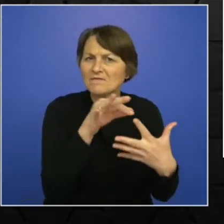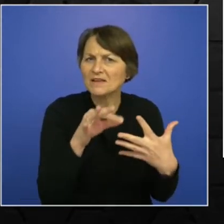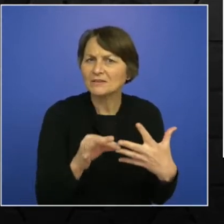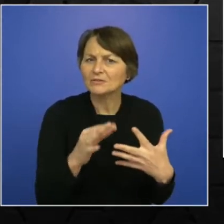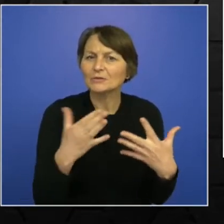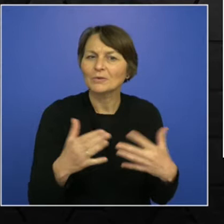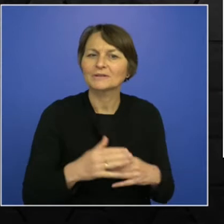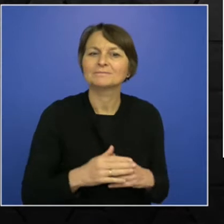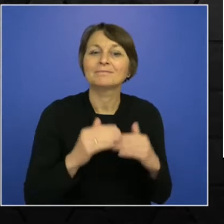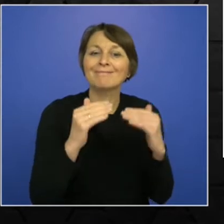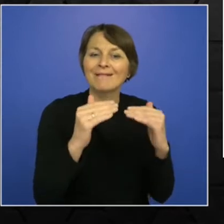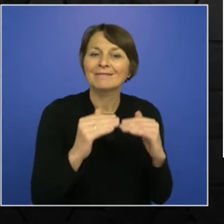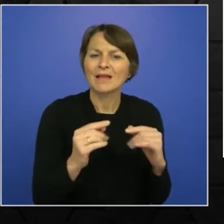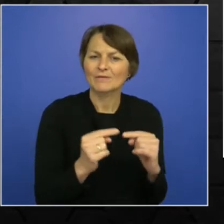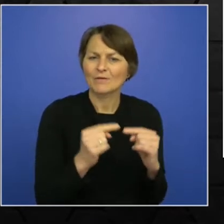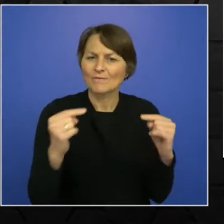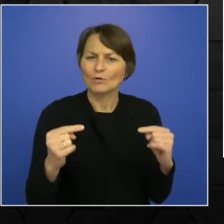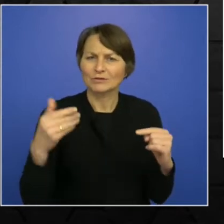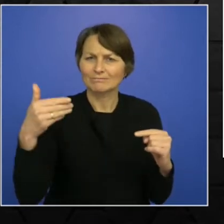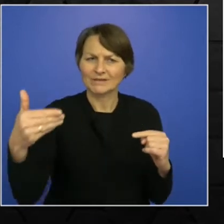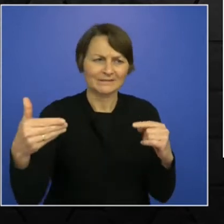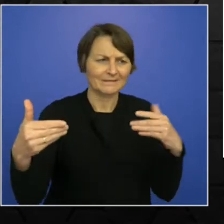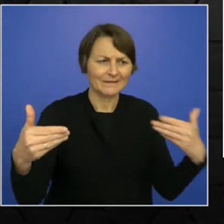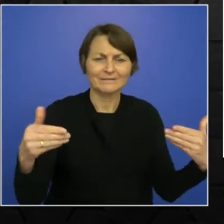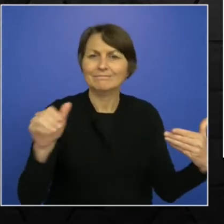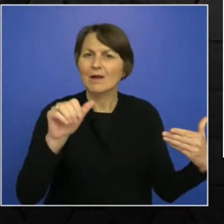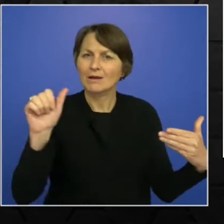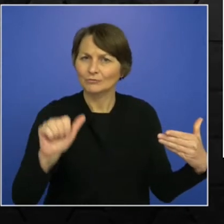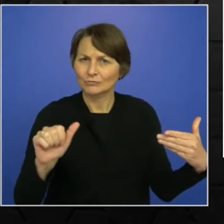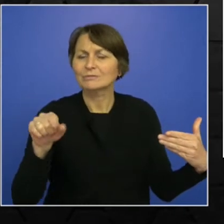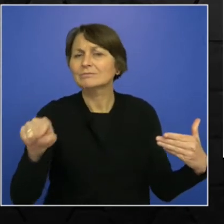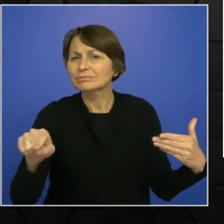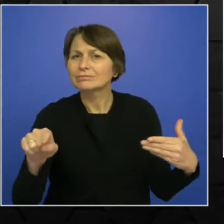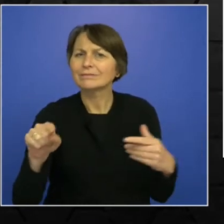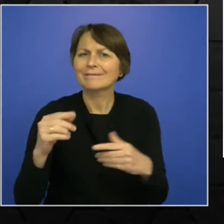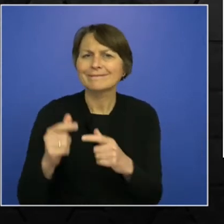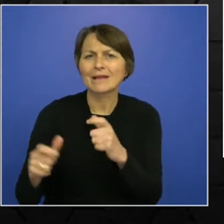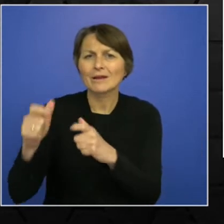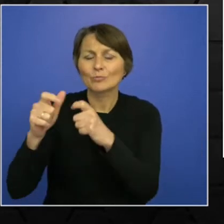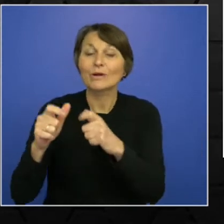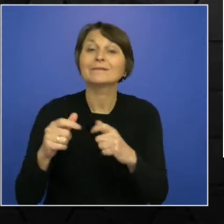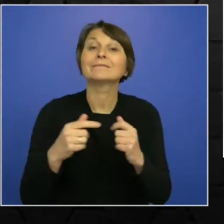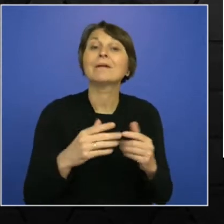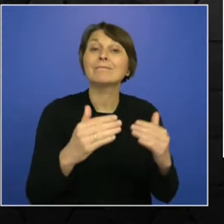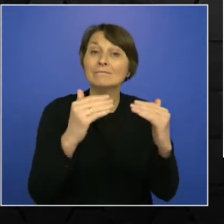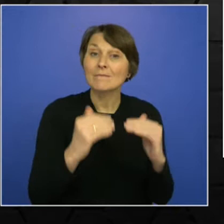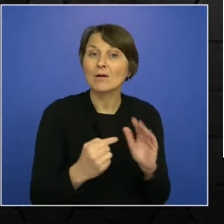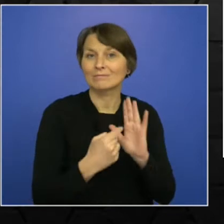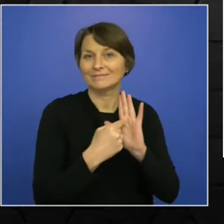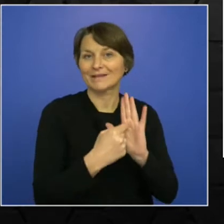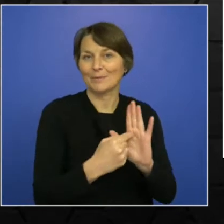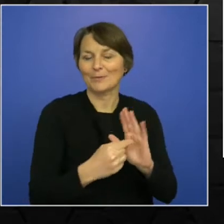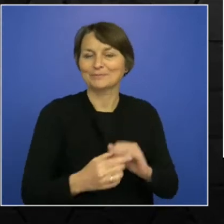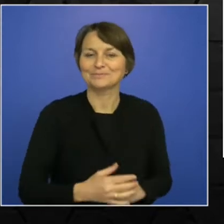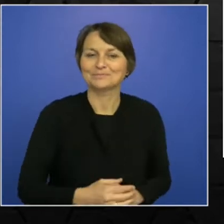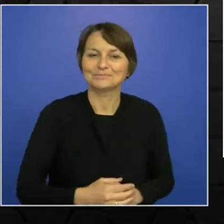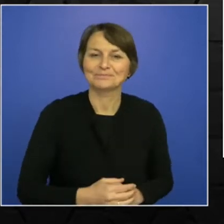Databricks, and then you will see use cases and a demo. All right. So we talk about Spark, right?